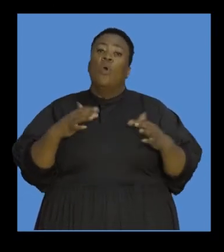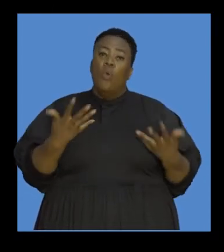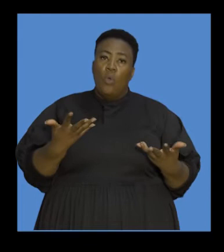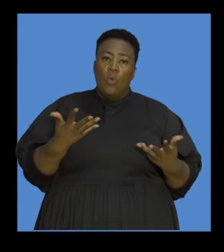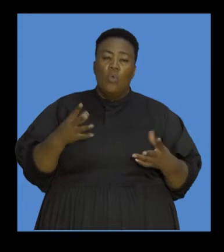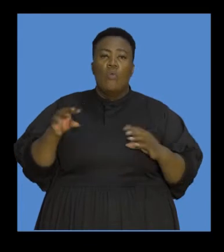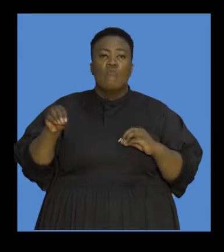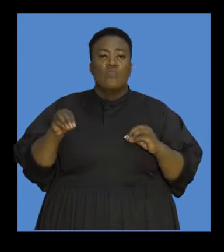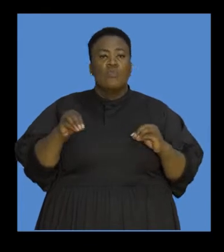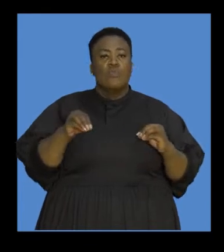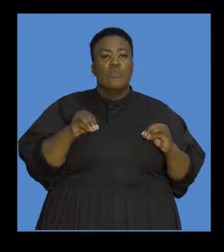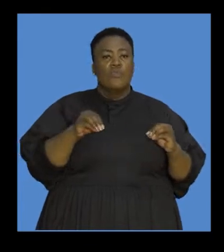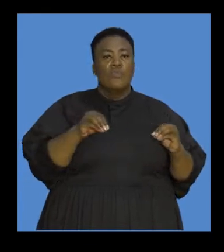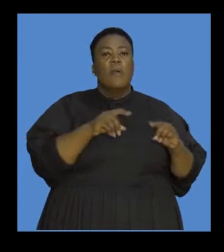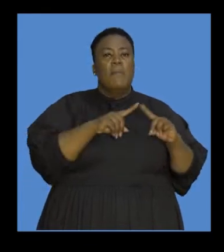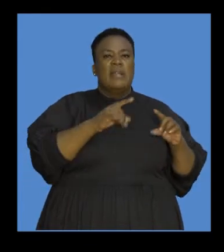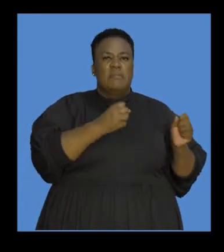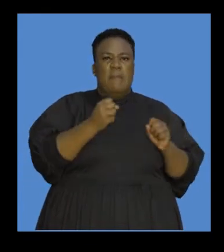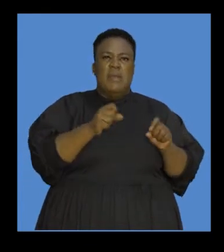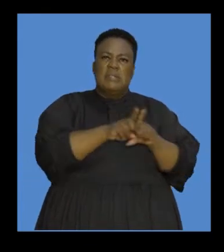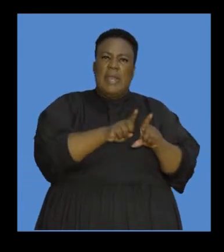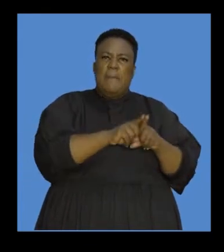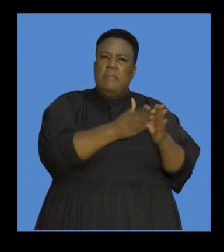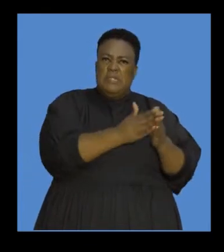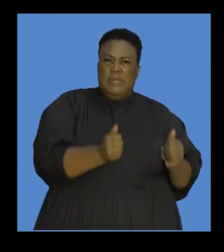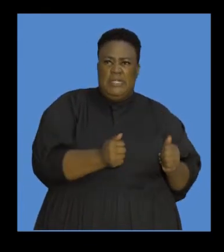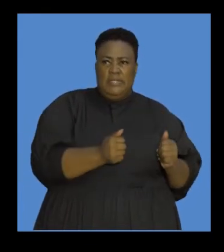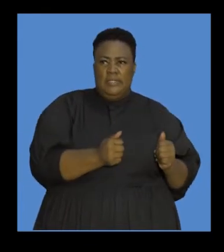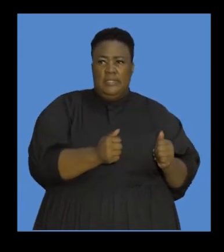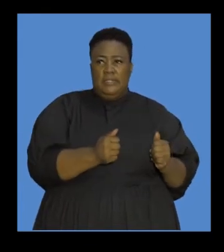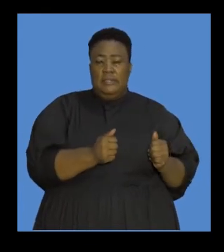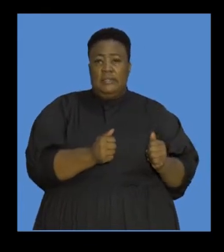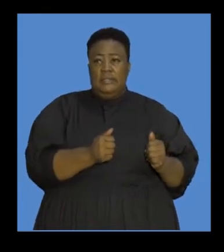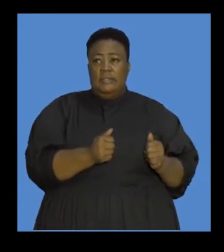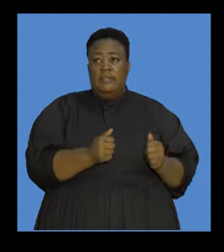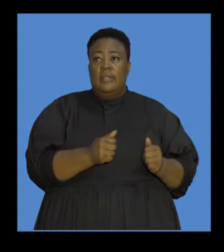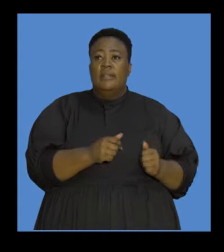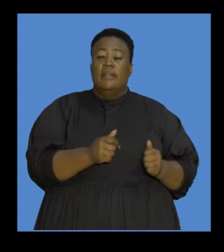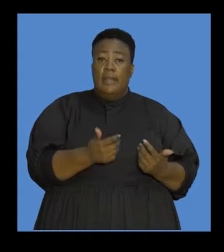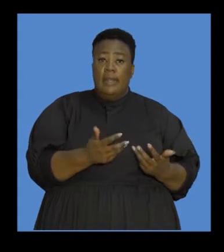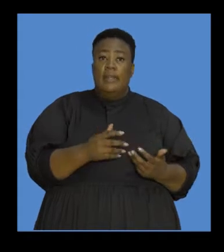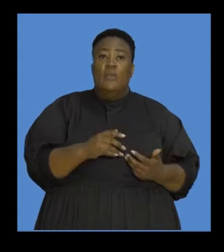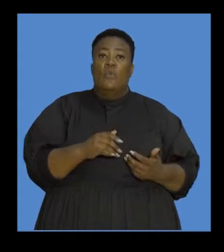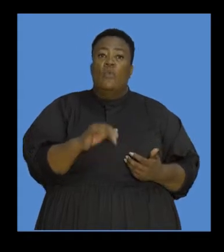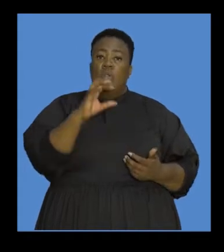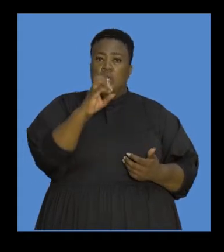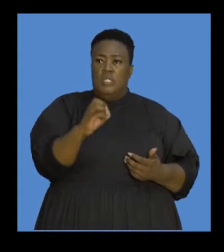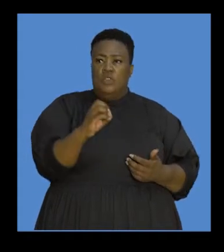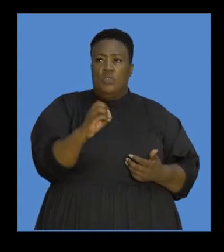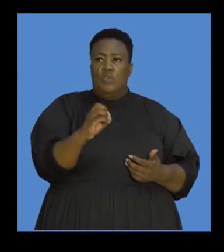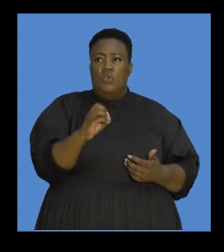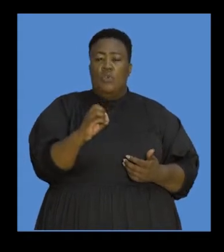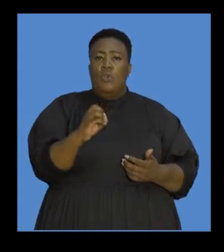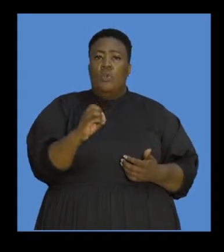at constant velocity, unless a non-zero resultant or net force acts on